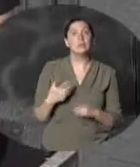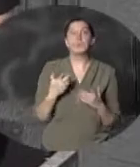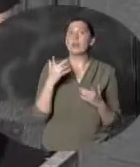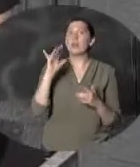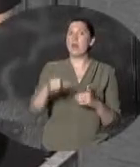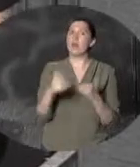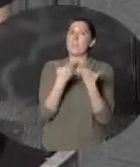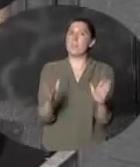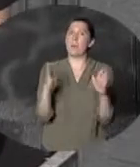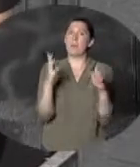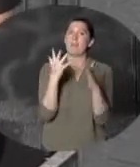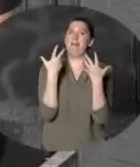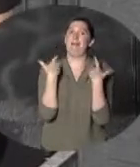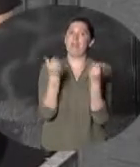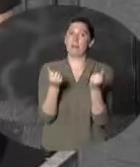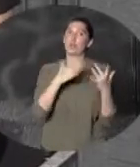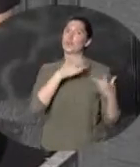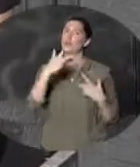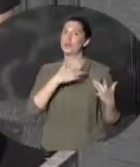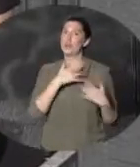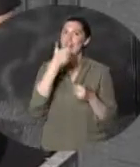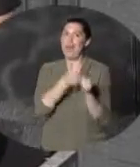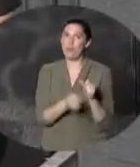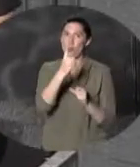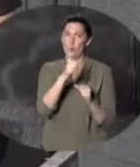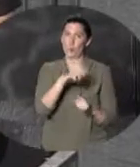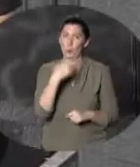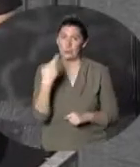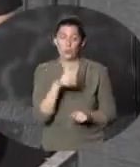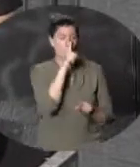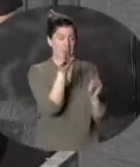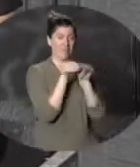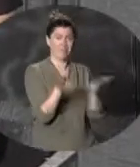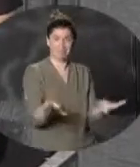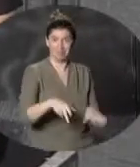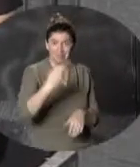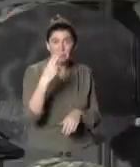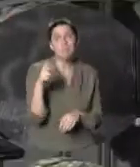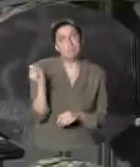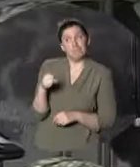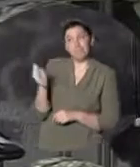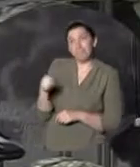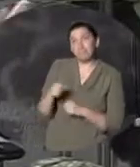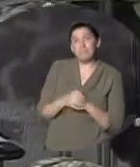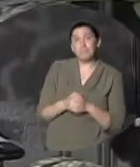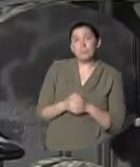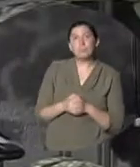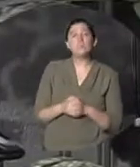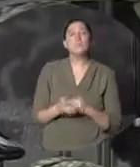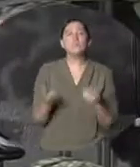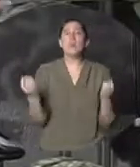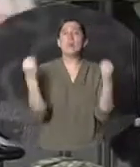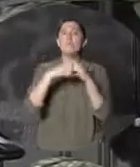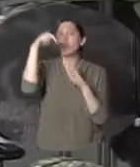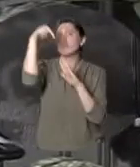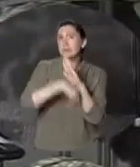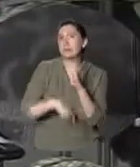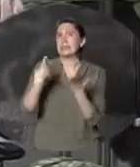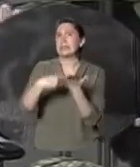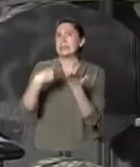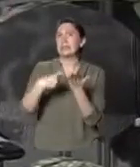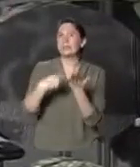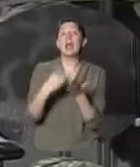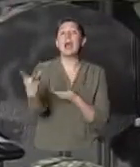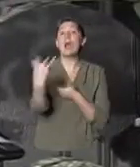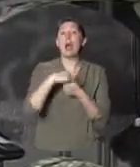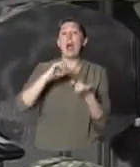health concern where everyone in that room is at risk. It's become an epidemic. Absolutely. So we have much more to talk about with measles, including how to